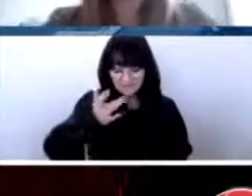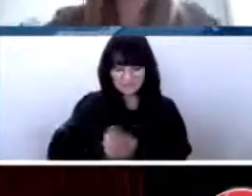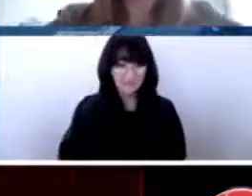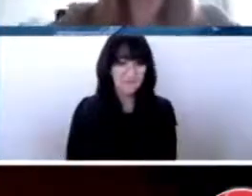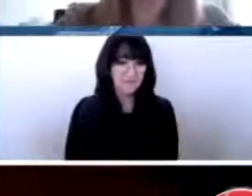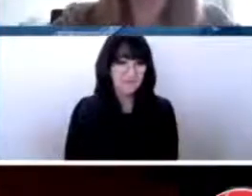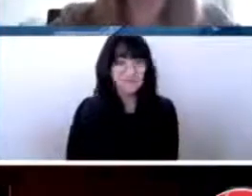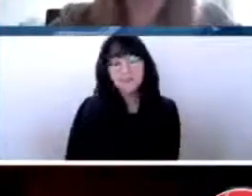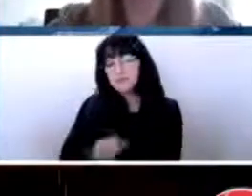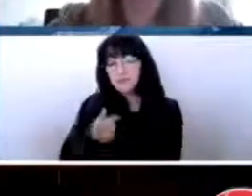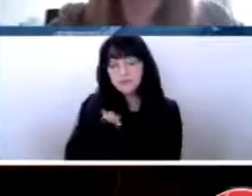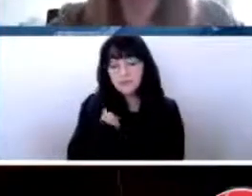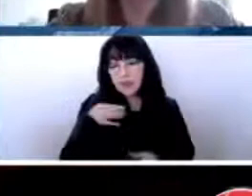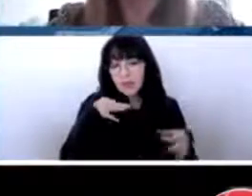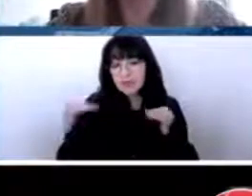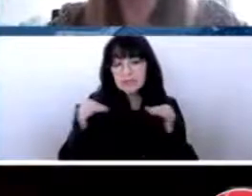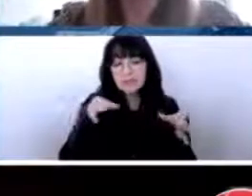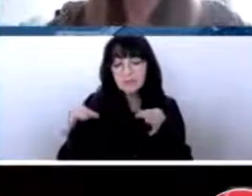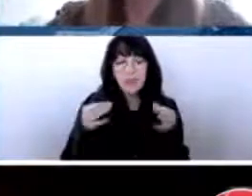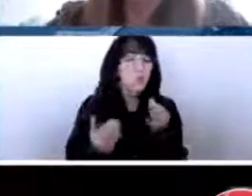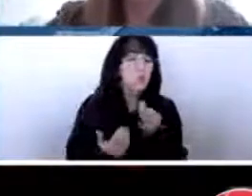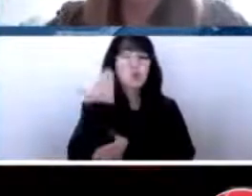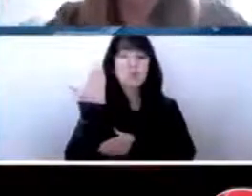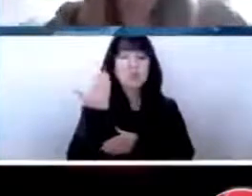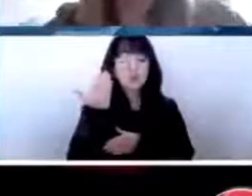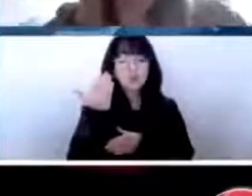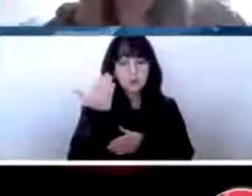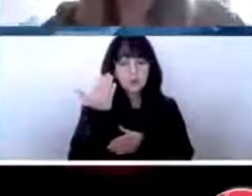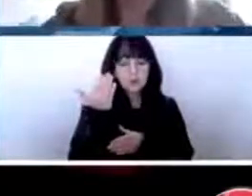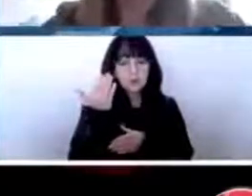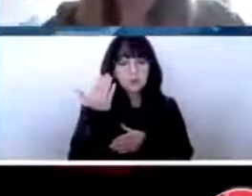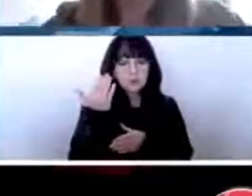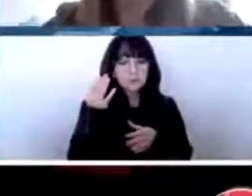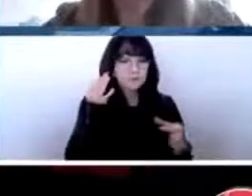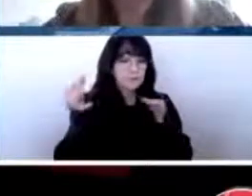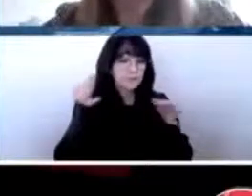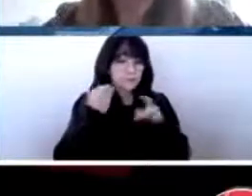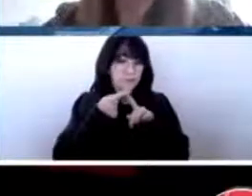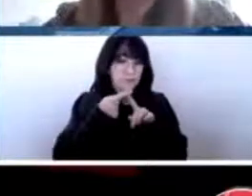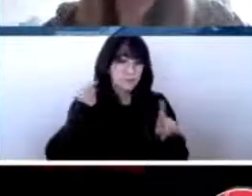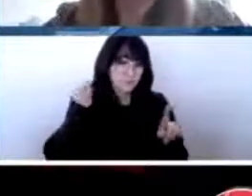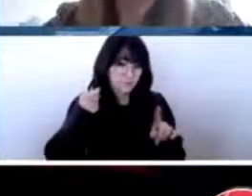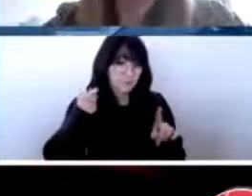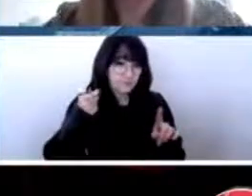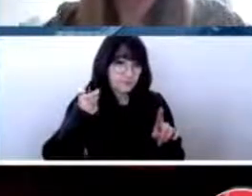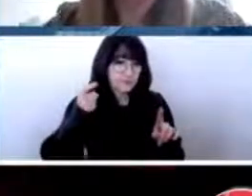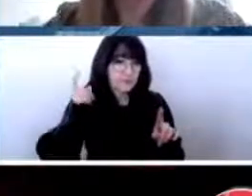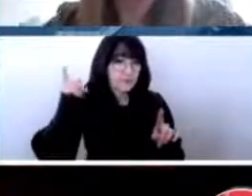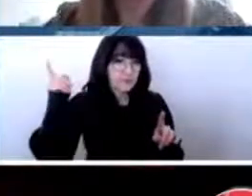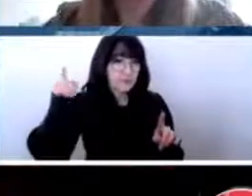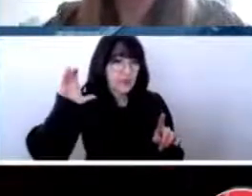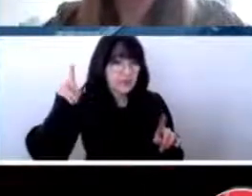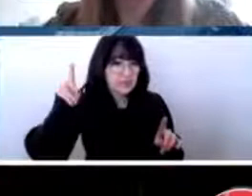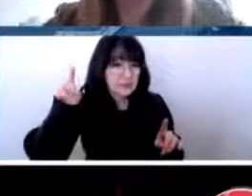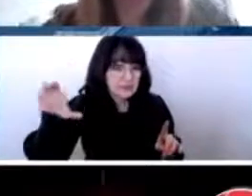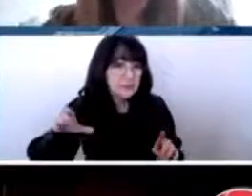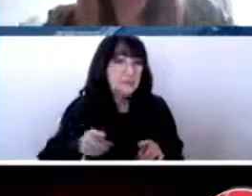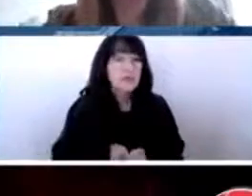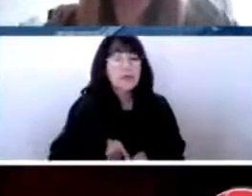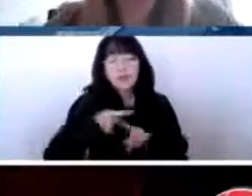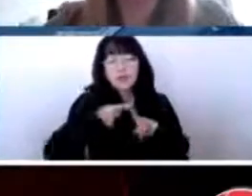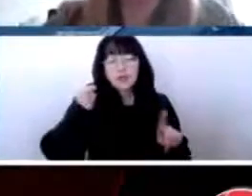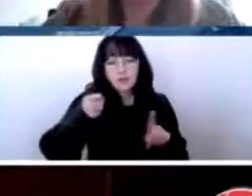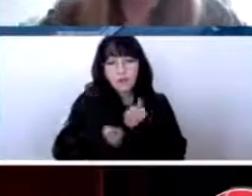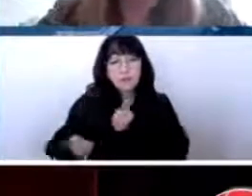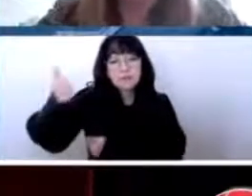new isolation and quarantine guidance. I know Secretary McGarrick talked about this last week. I'm going to talk about